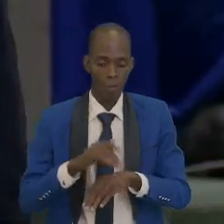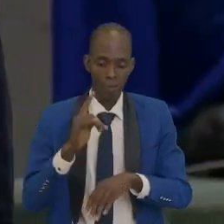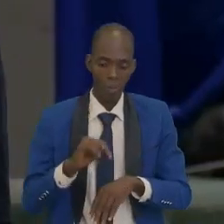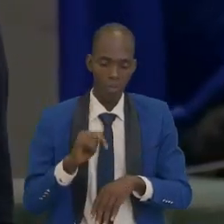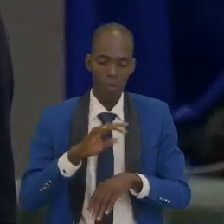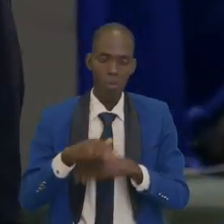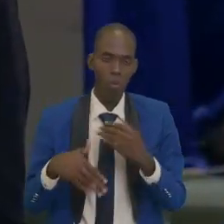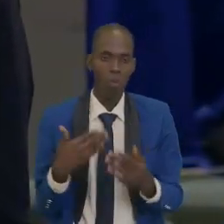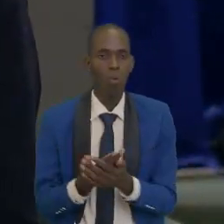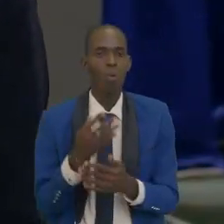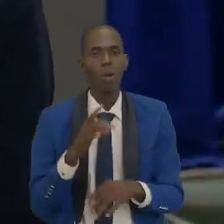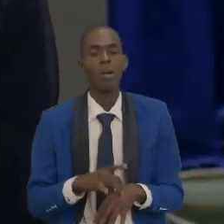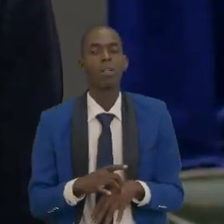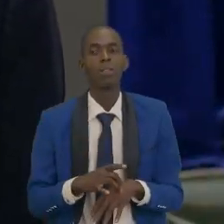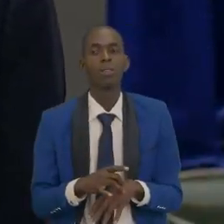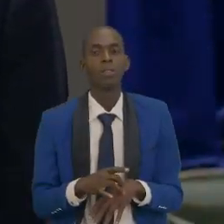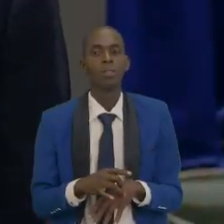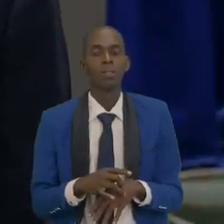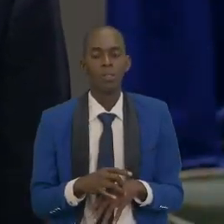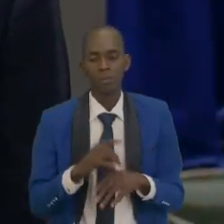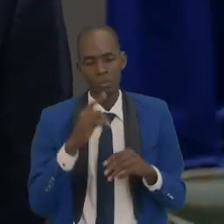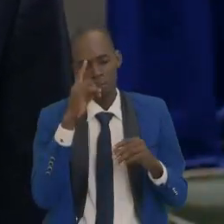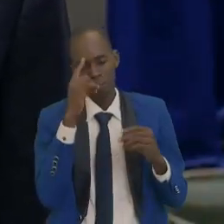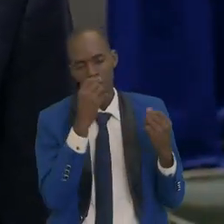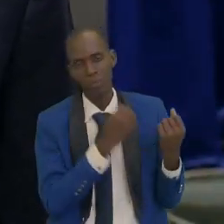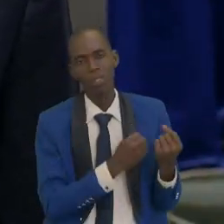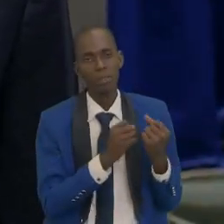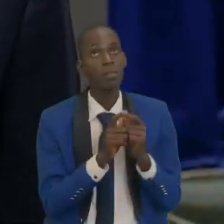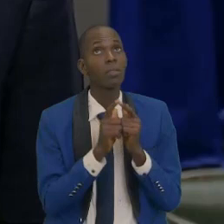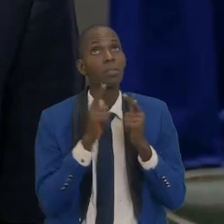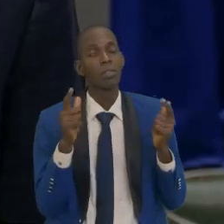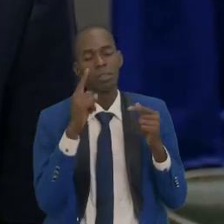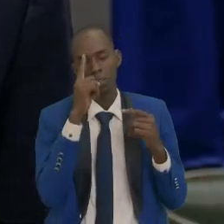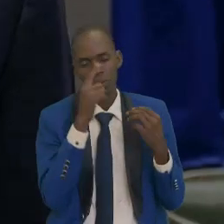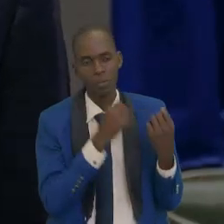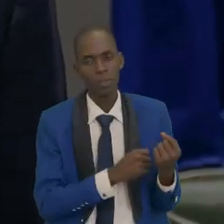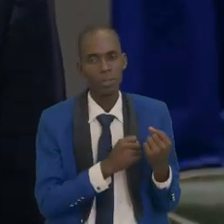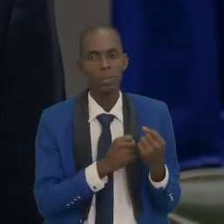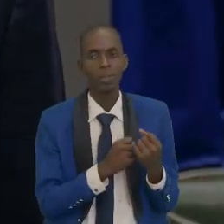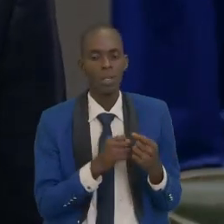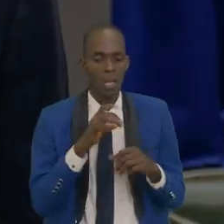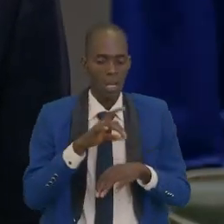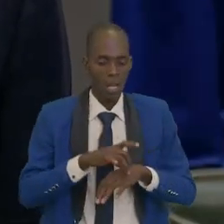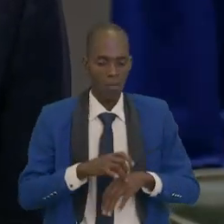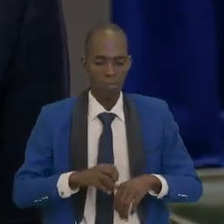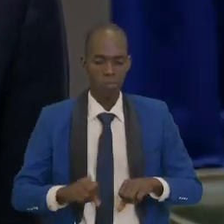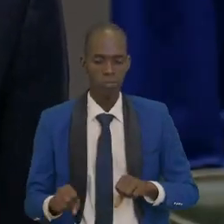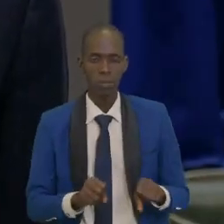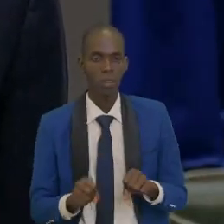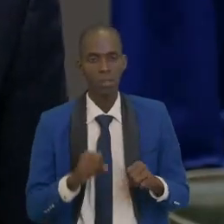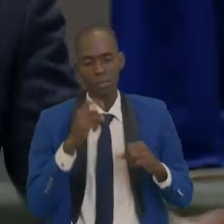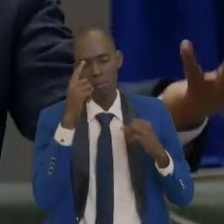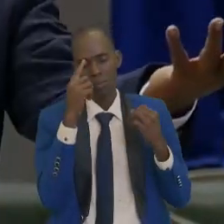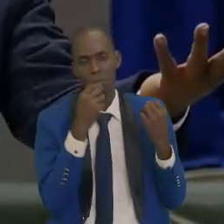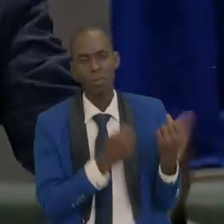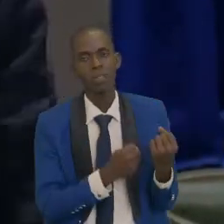faith Dynamic faith faith at shaking faith peace